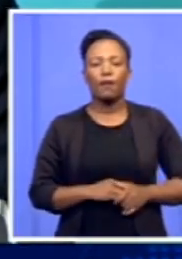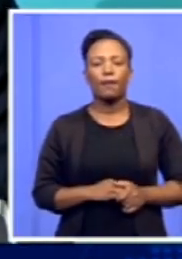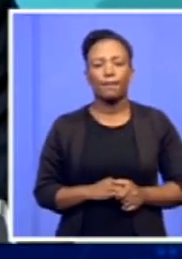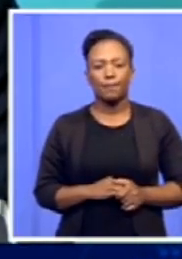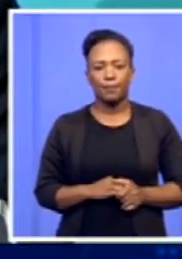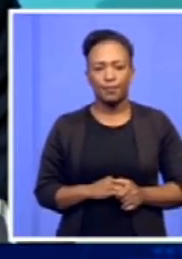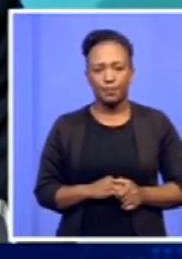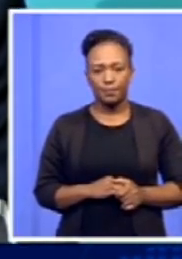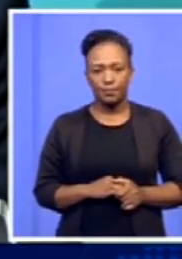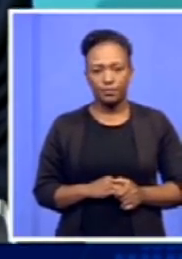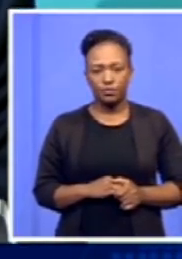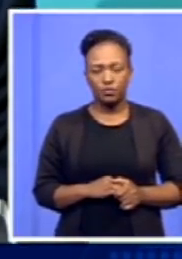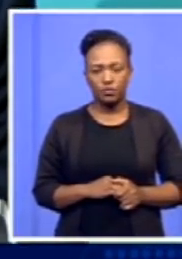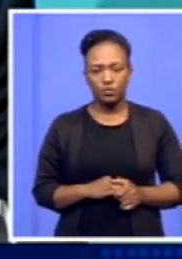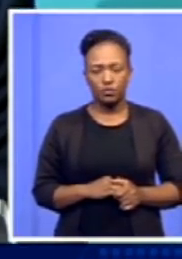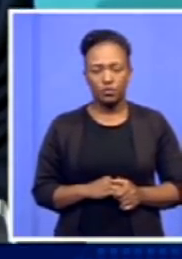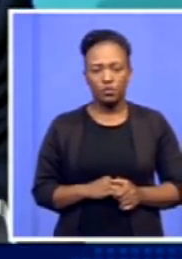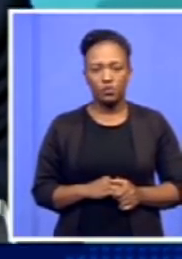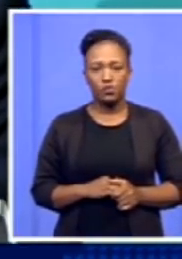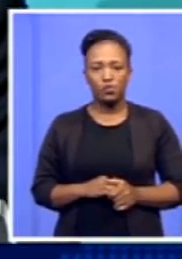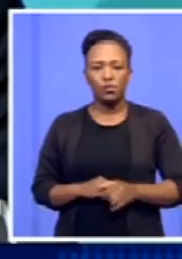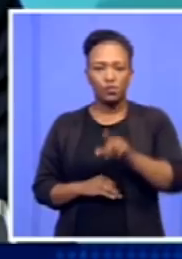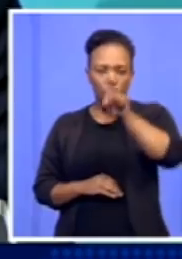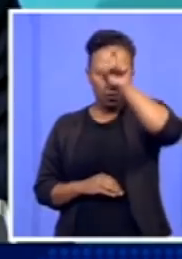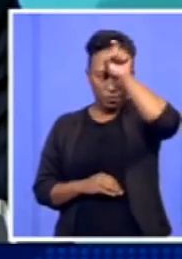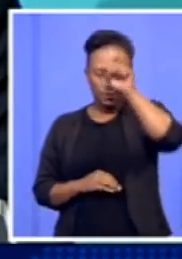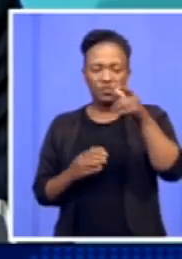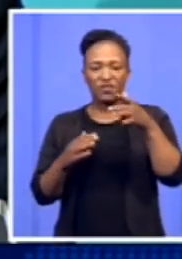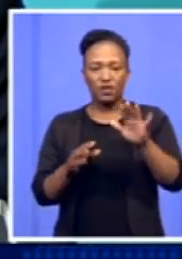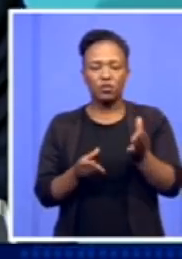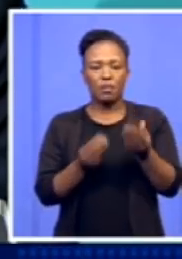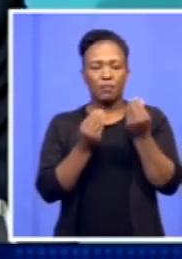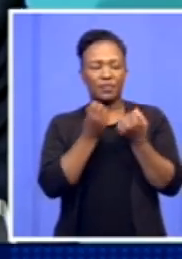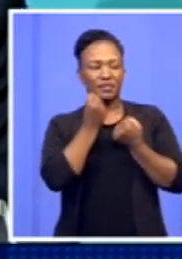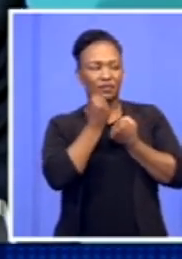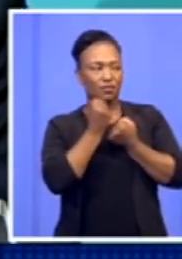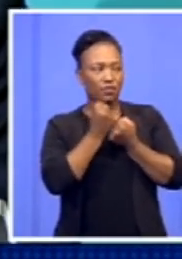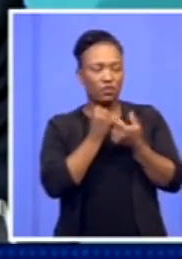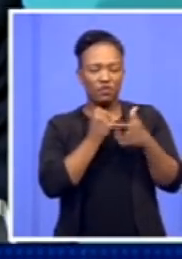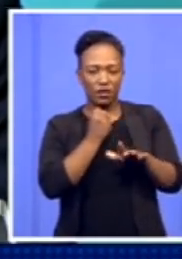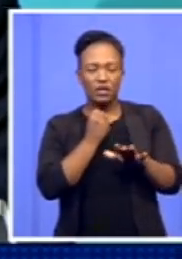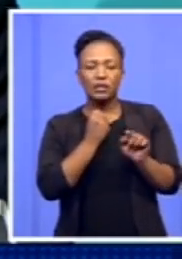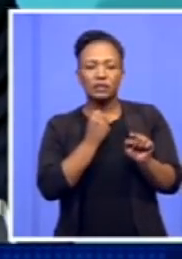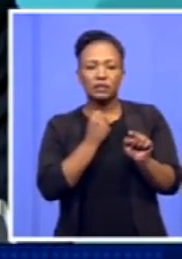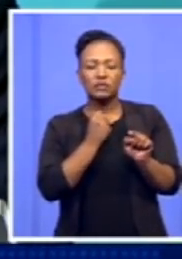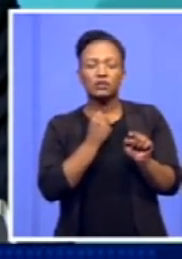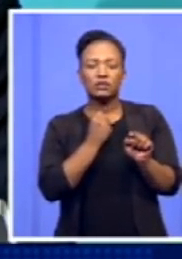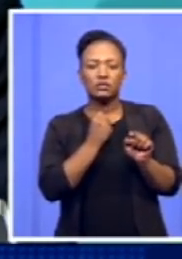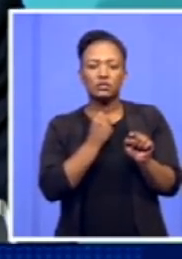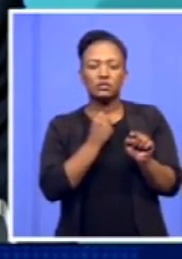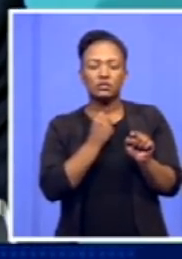Egypt has received support, also has provided support to